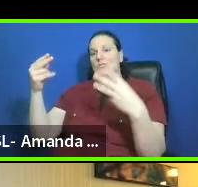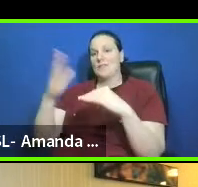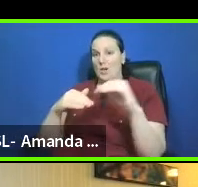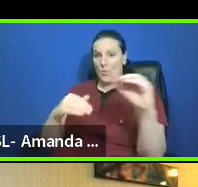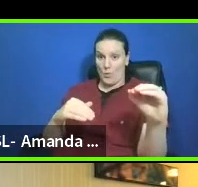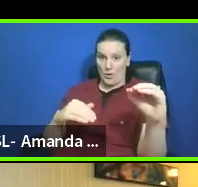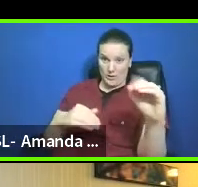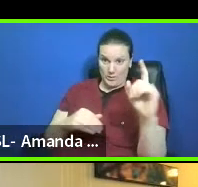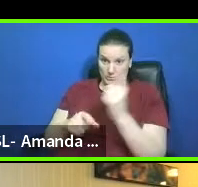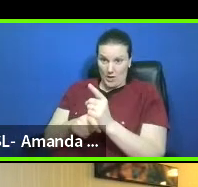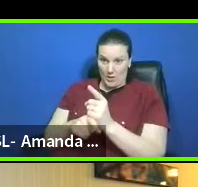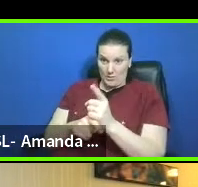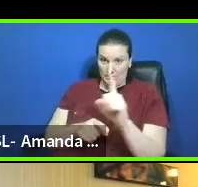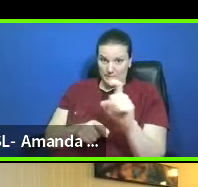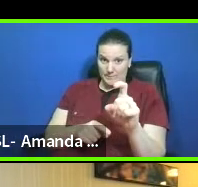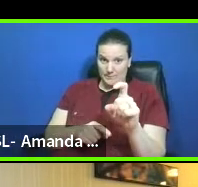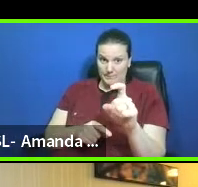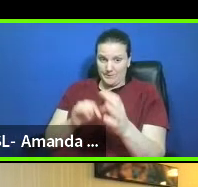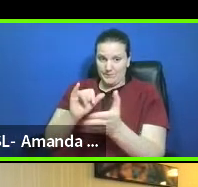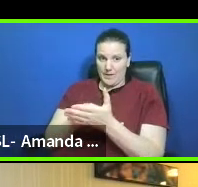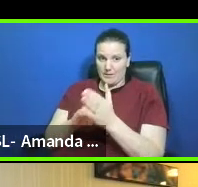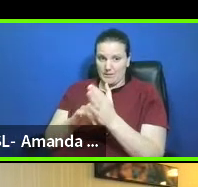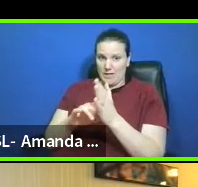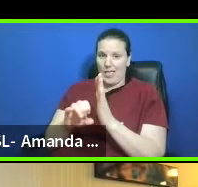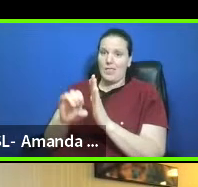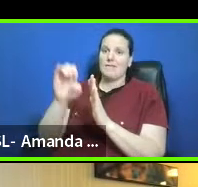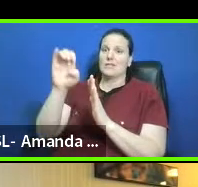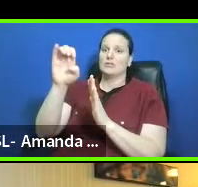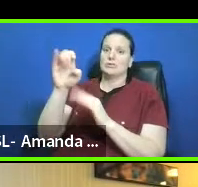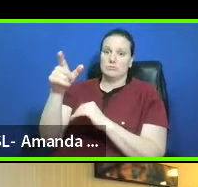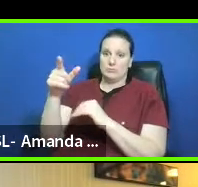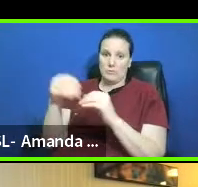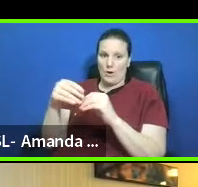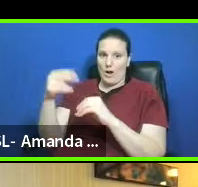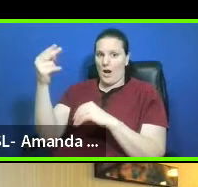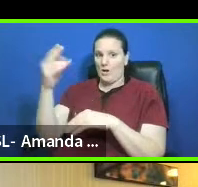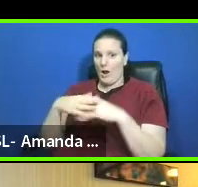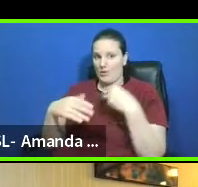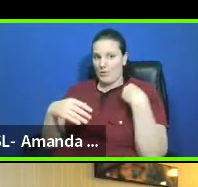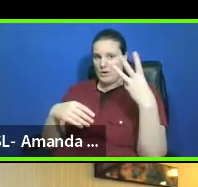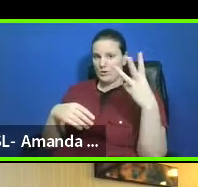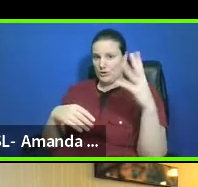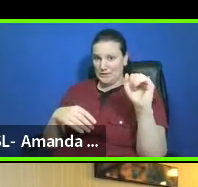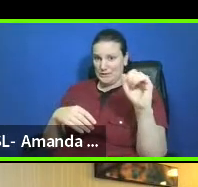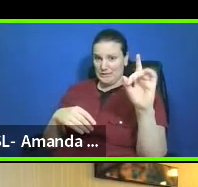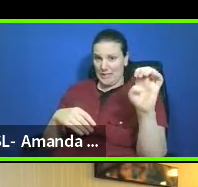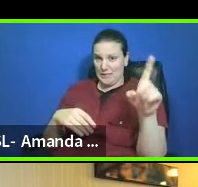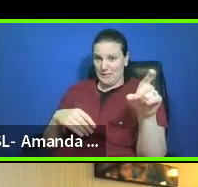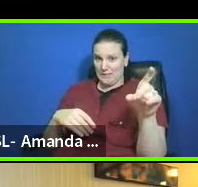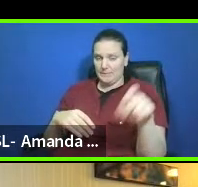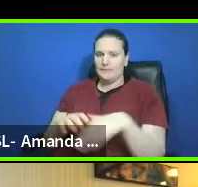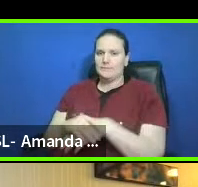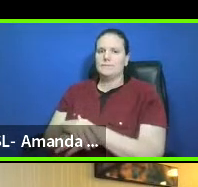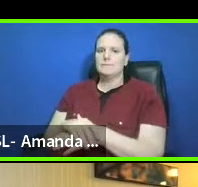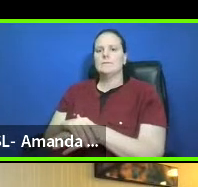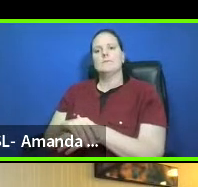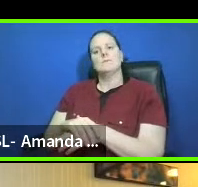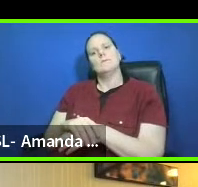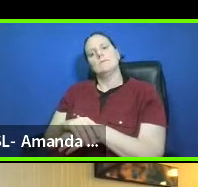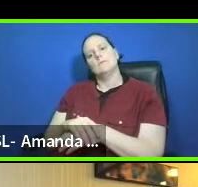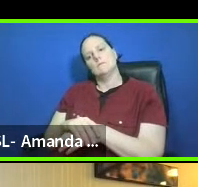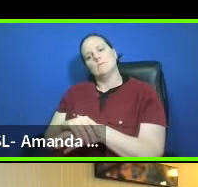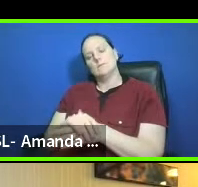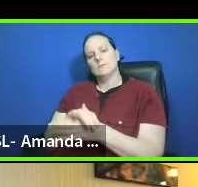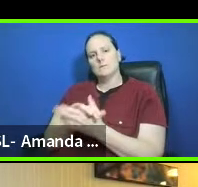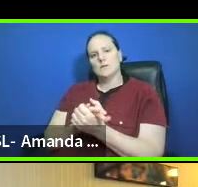Oregon side, correct? And that's it. The elevation is higher on the Washington side. I'd say as